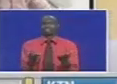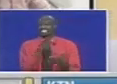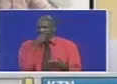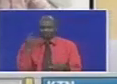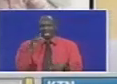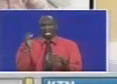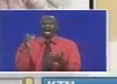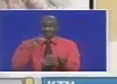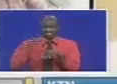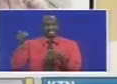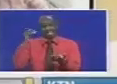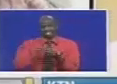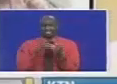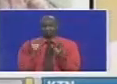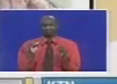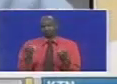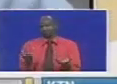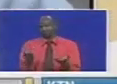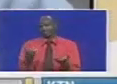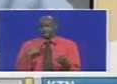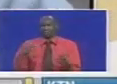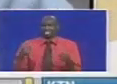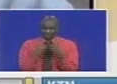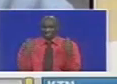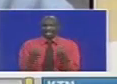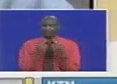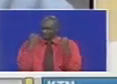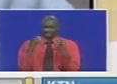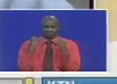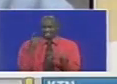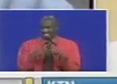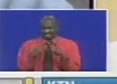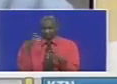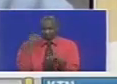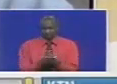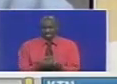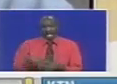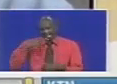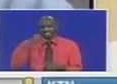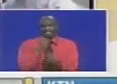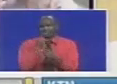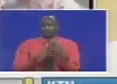affect Turkana people as it has done over the decades. What have we done so far?